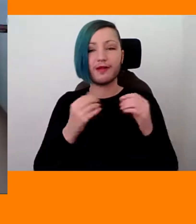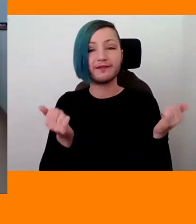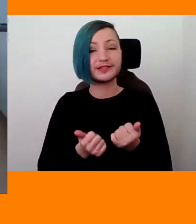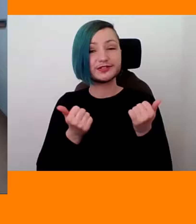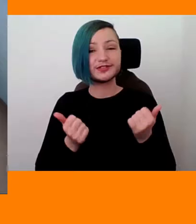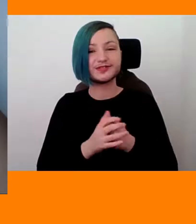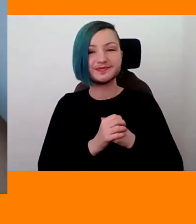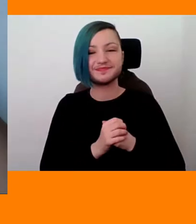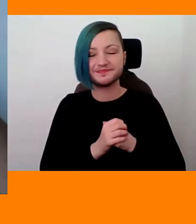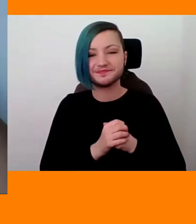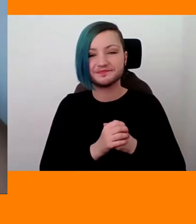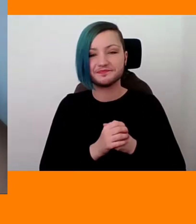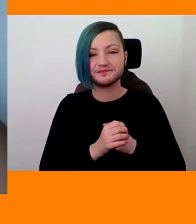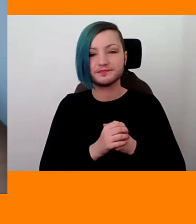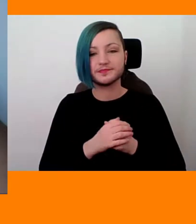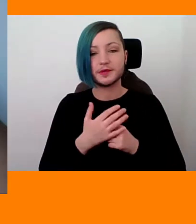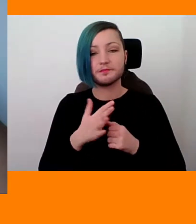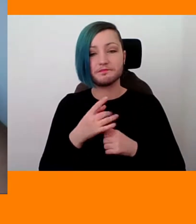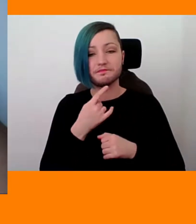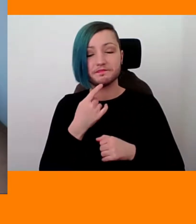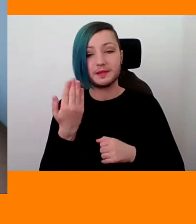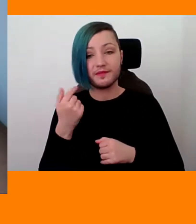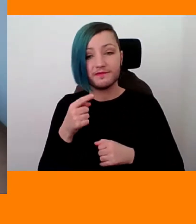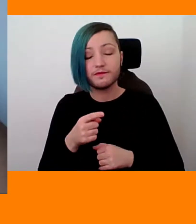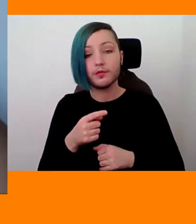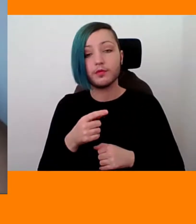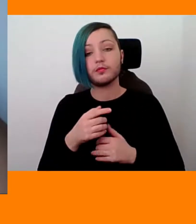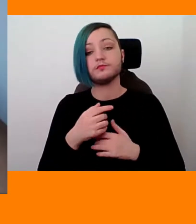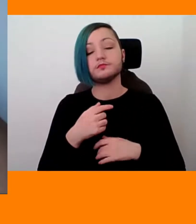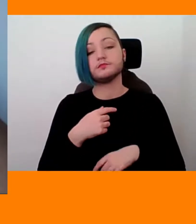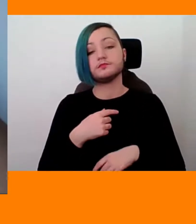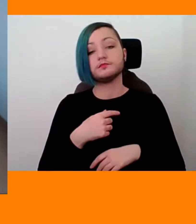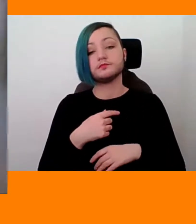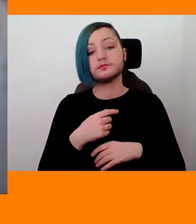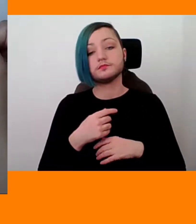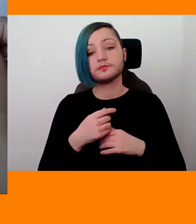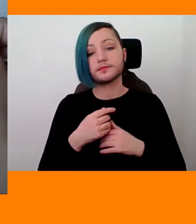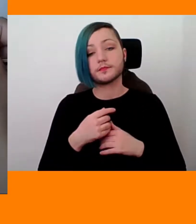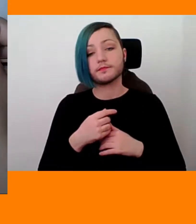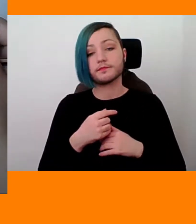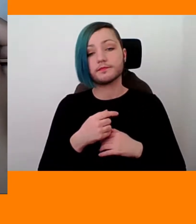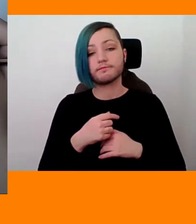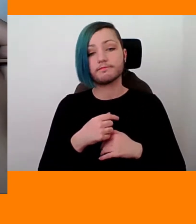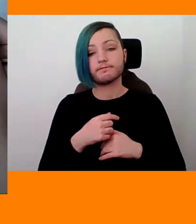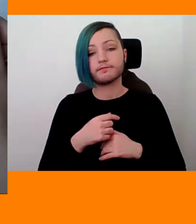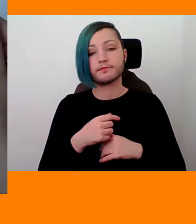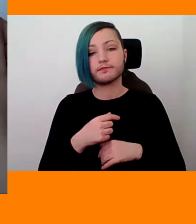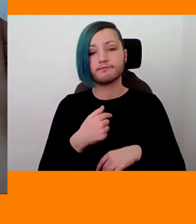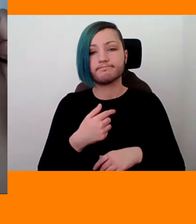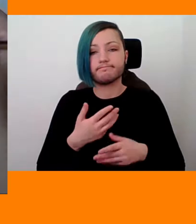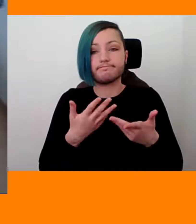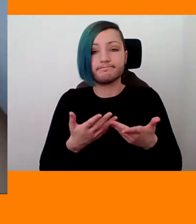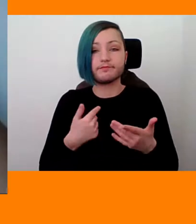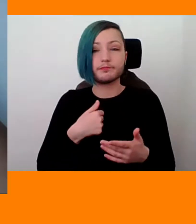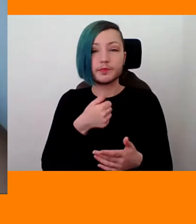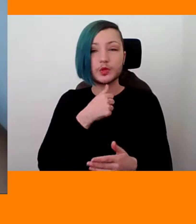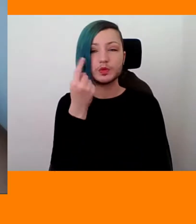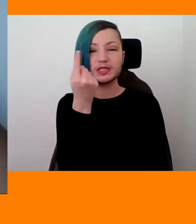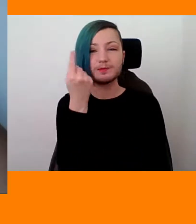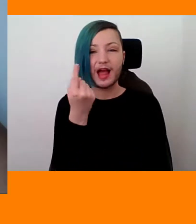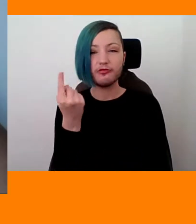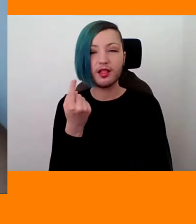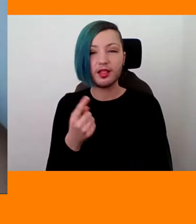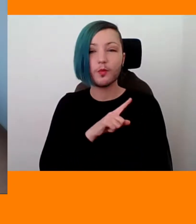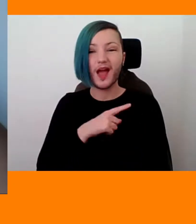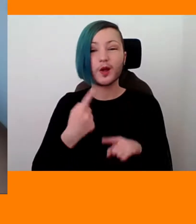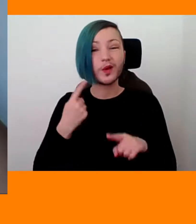So like I said earlier, for this example, I'm going to go with a nice sort of spirally curl, just because it's